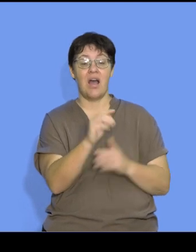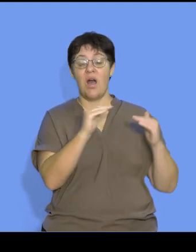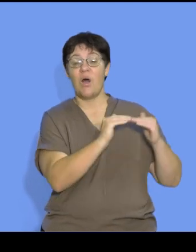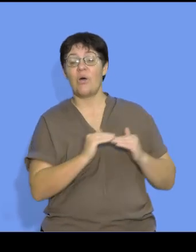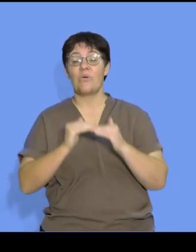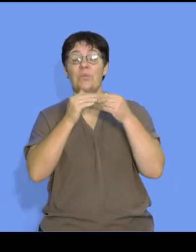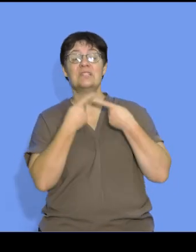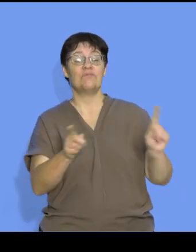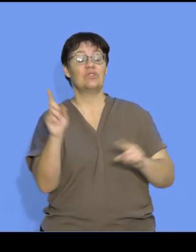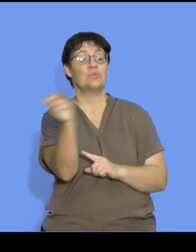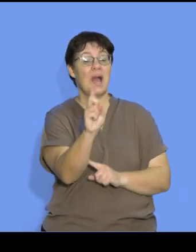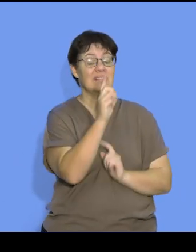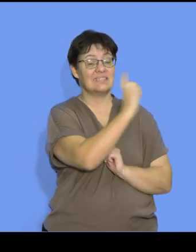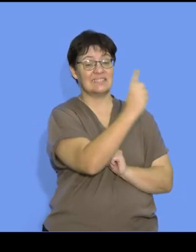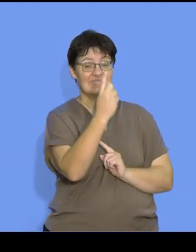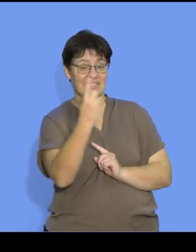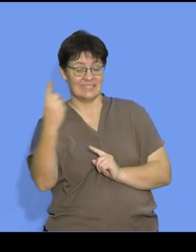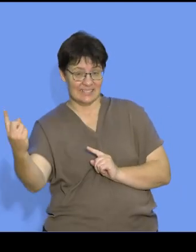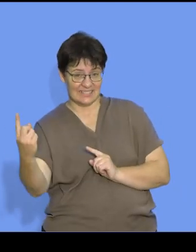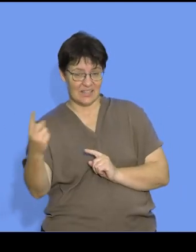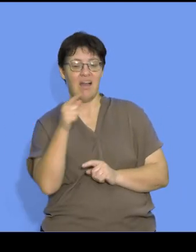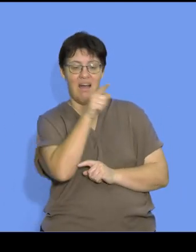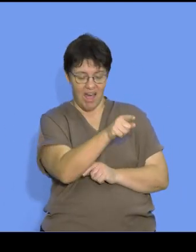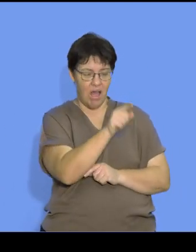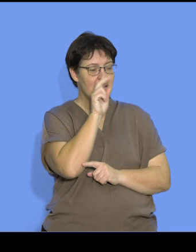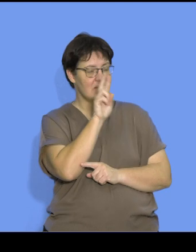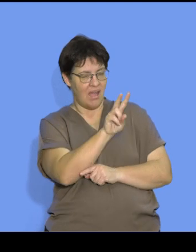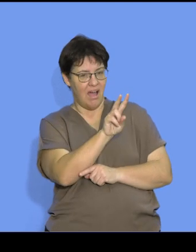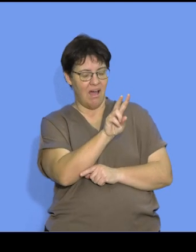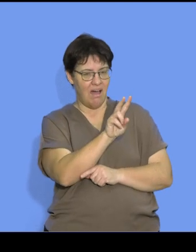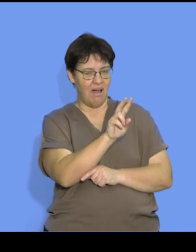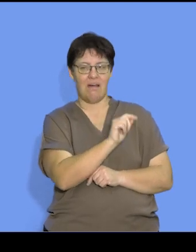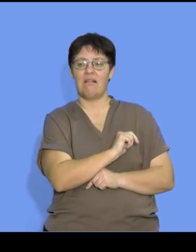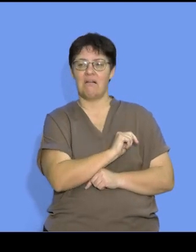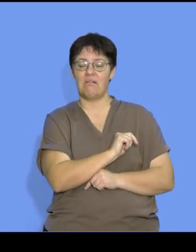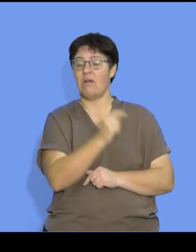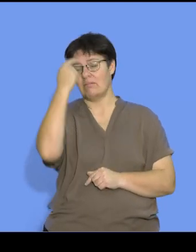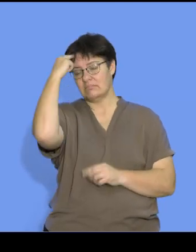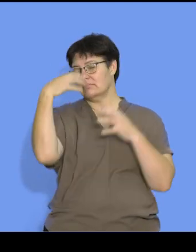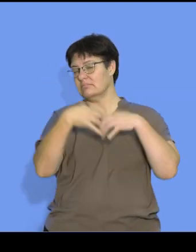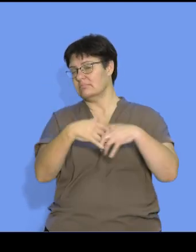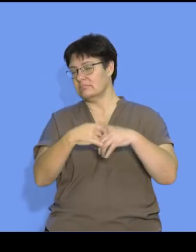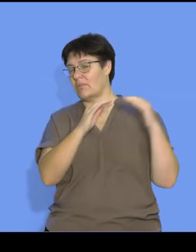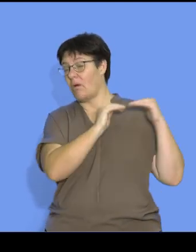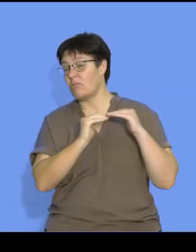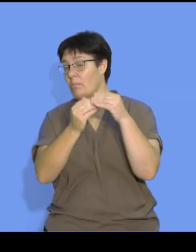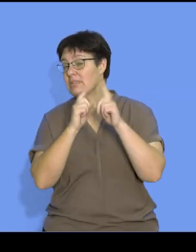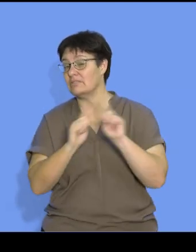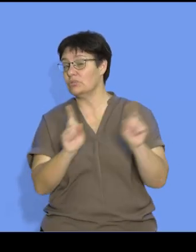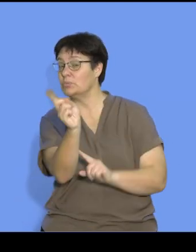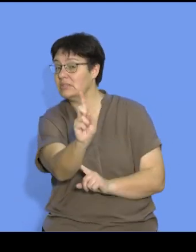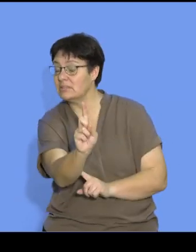these terms, I have a common difference. So I'm going to ask you to think at home, what is the common